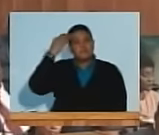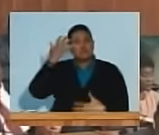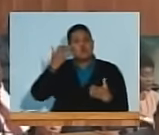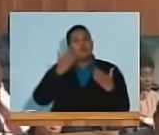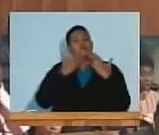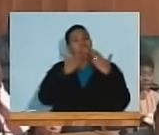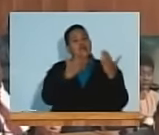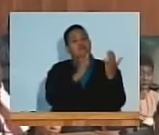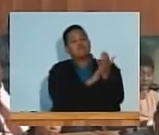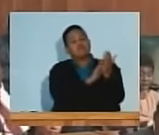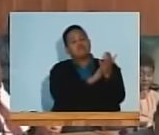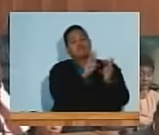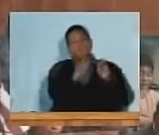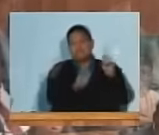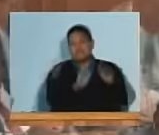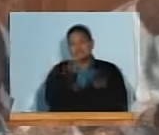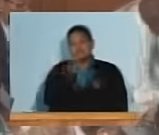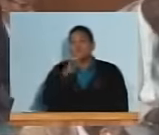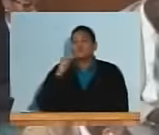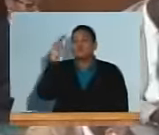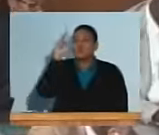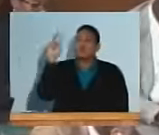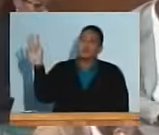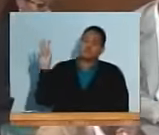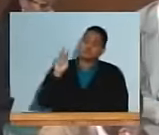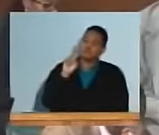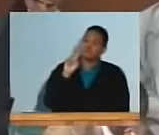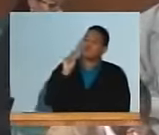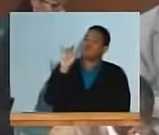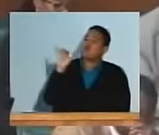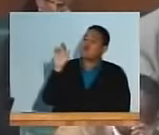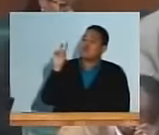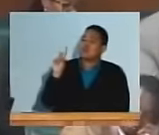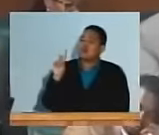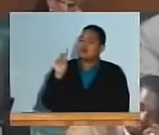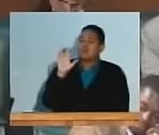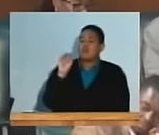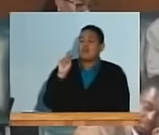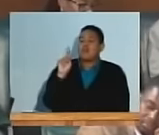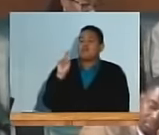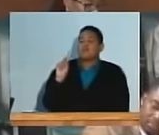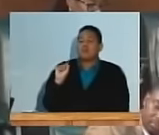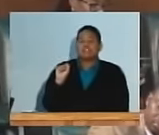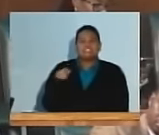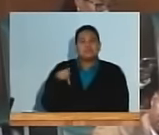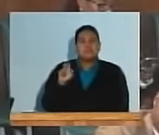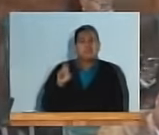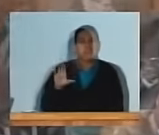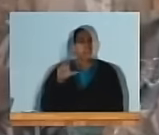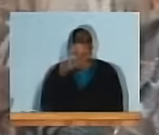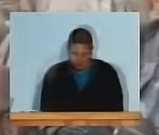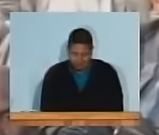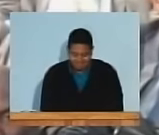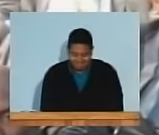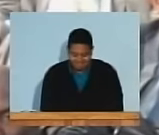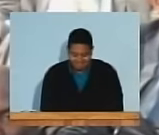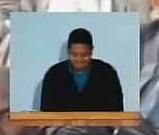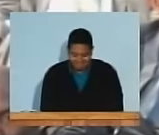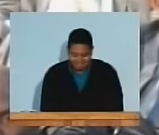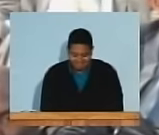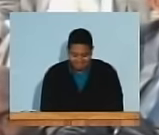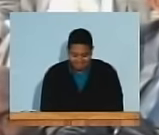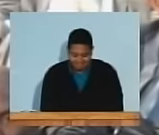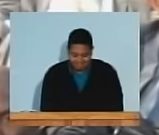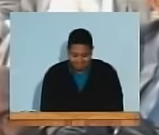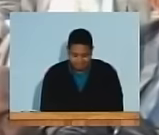urged parliamentarians to uphold the highest standards of conduct, adding that the people of Jamaica should be the priority. In the same way